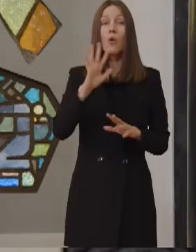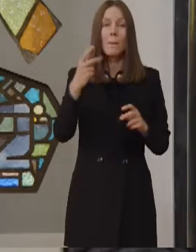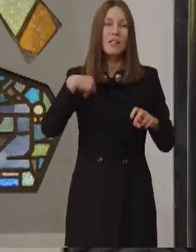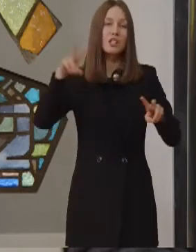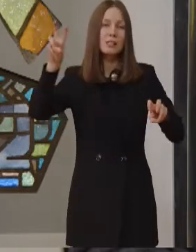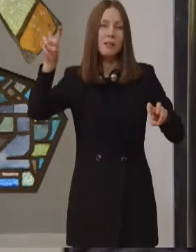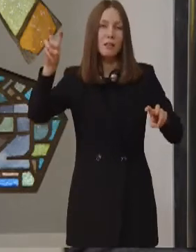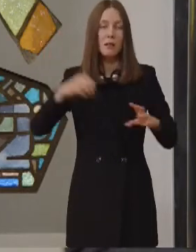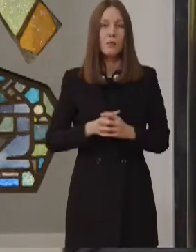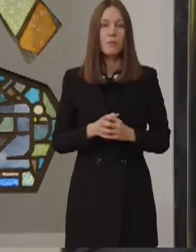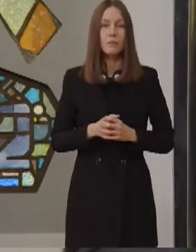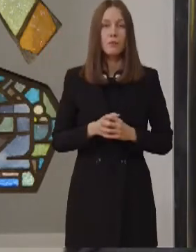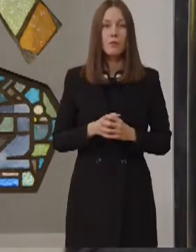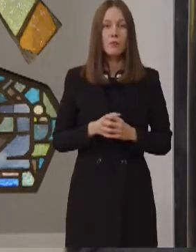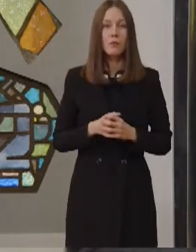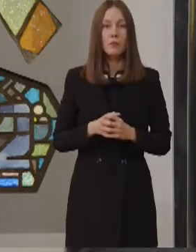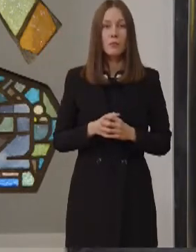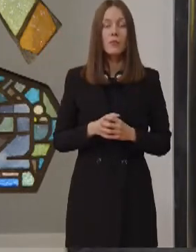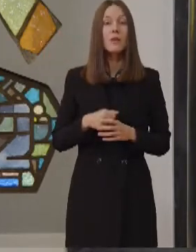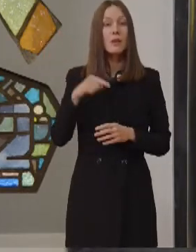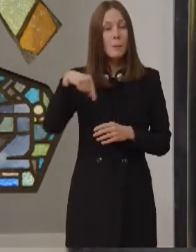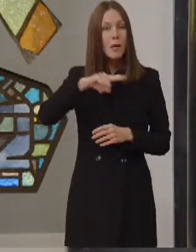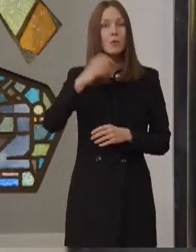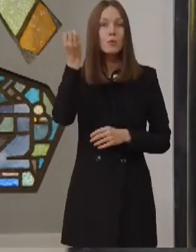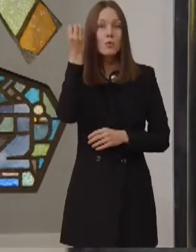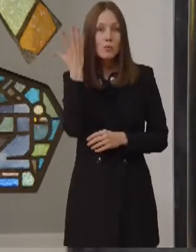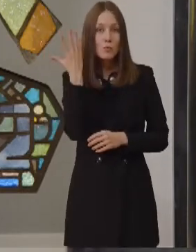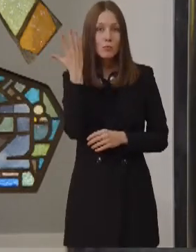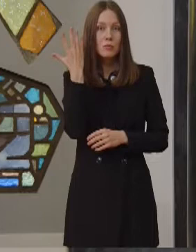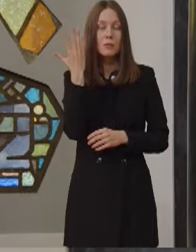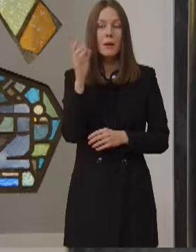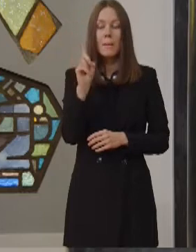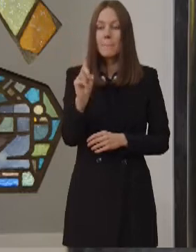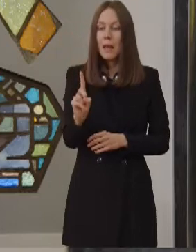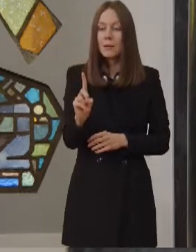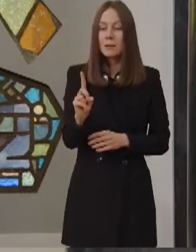But they say in the following way, they tolerate, we understand,